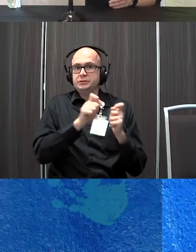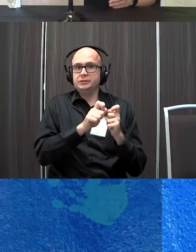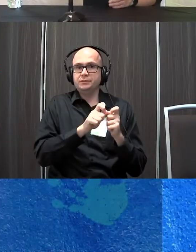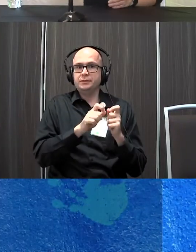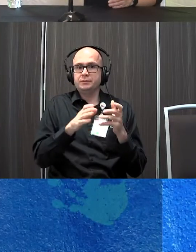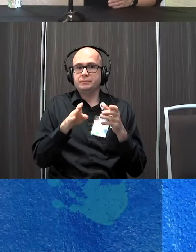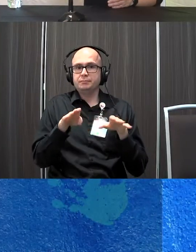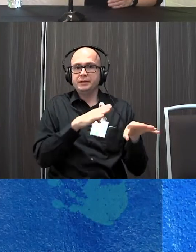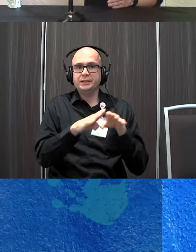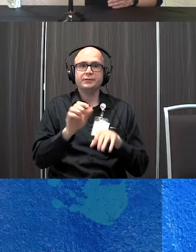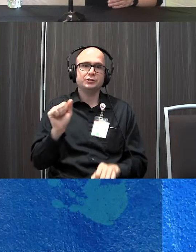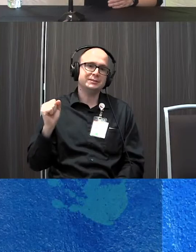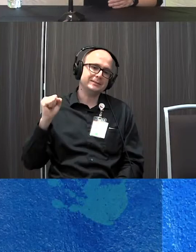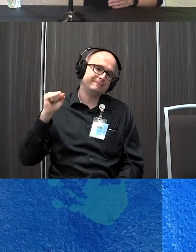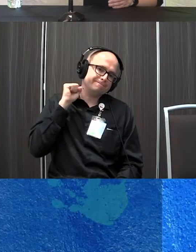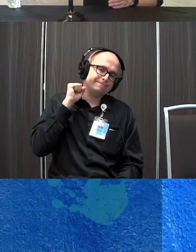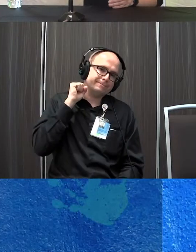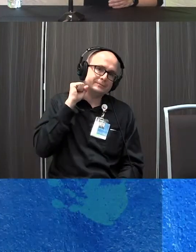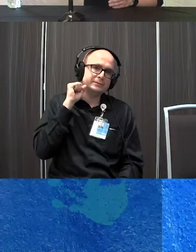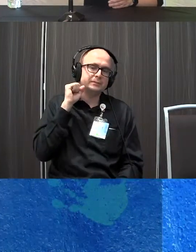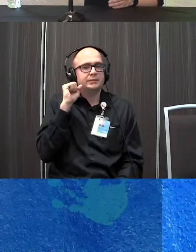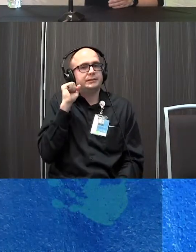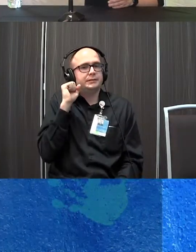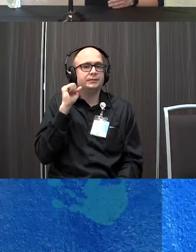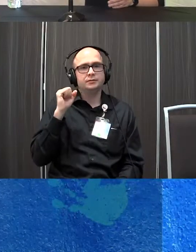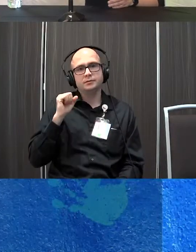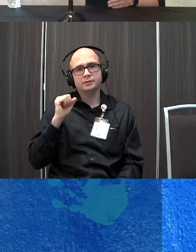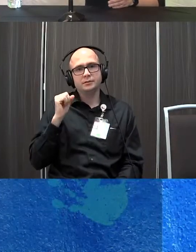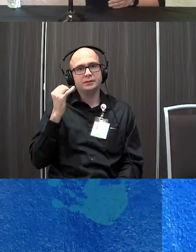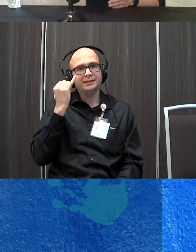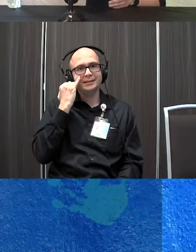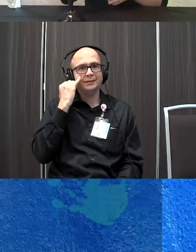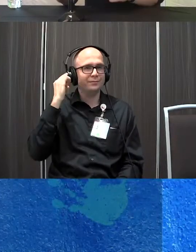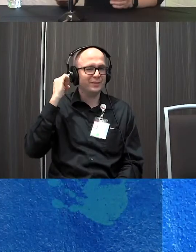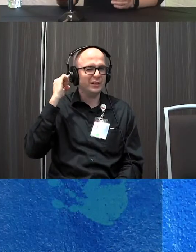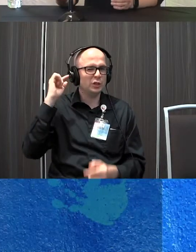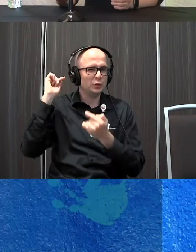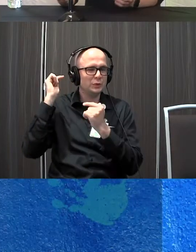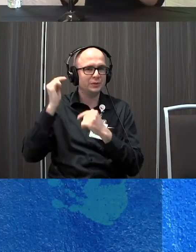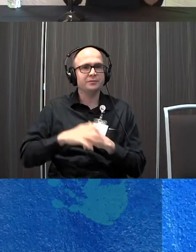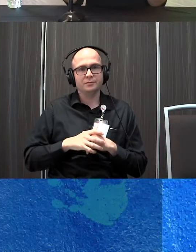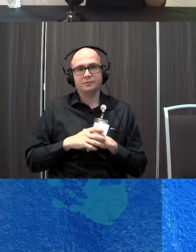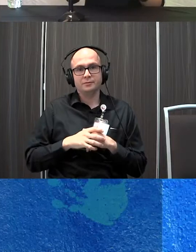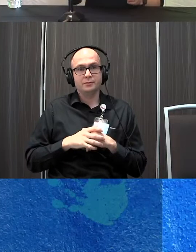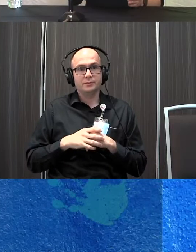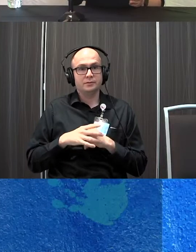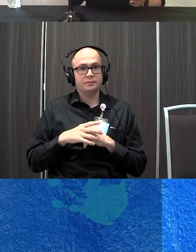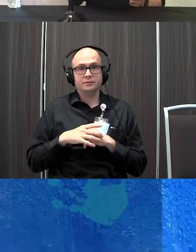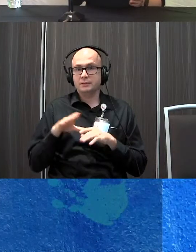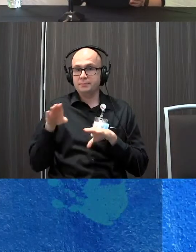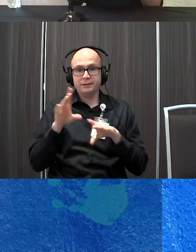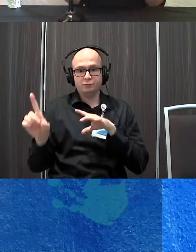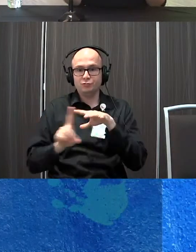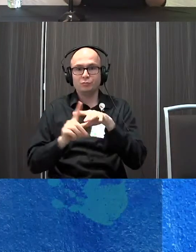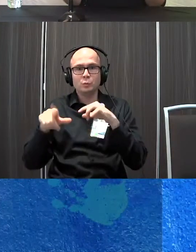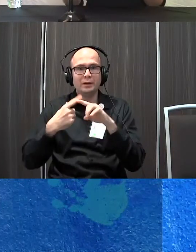jamming things right into his neck when he has an earache. So that's the only time that behavior comes out.